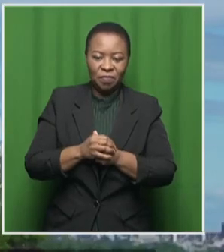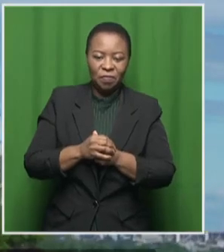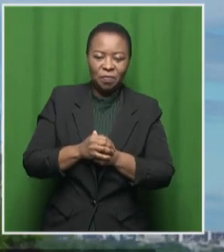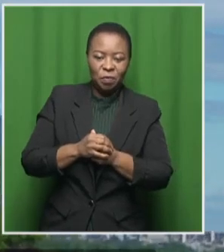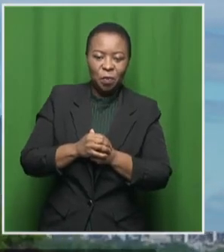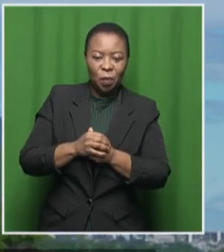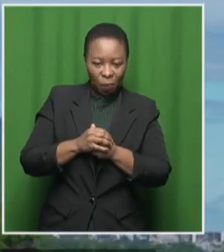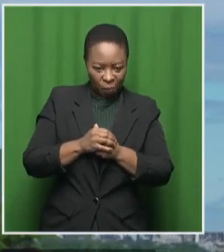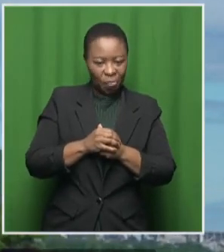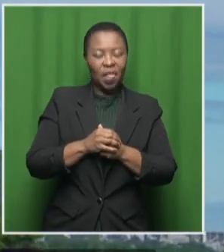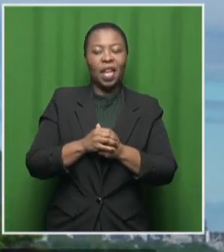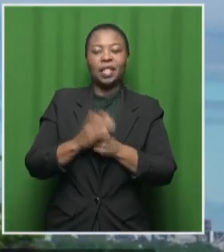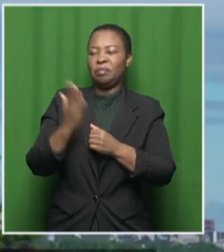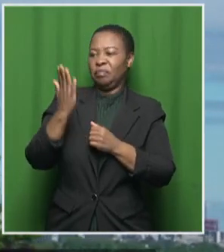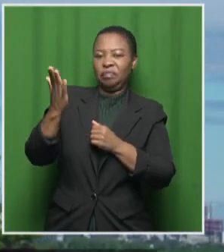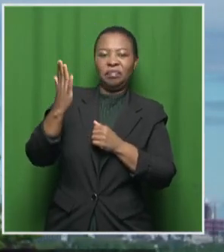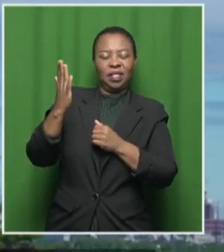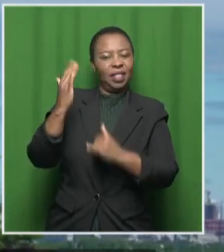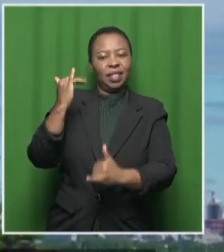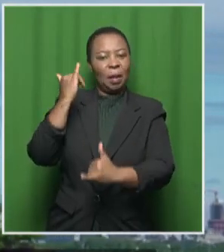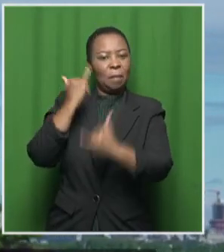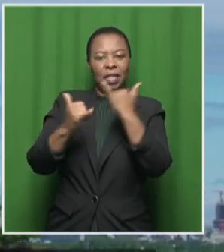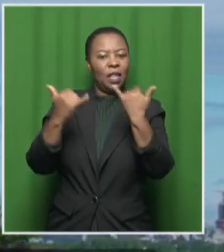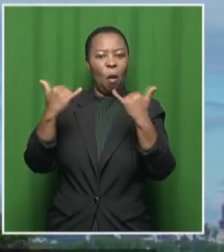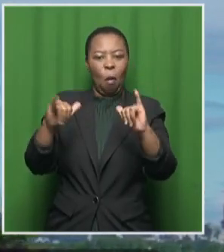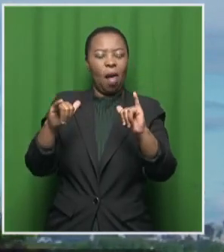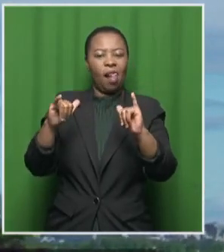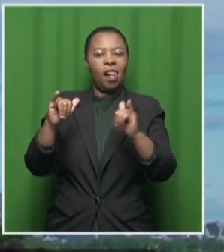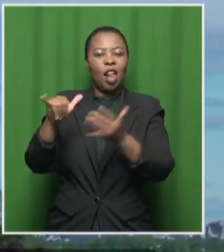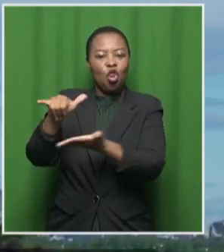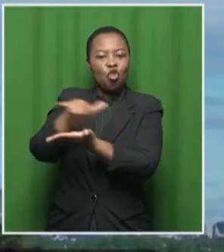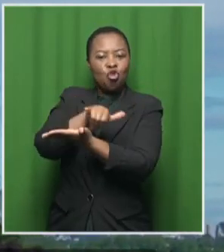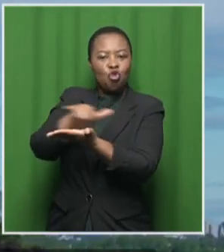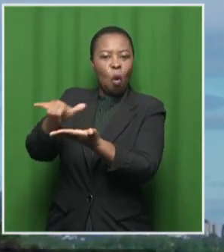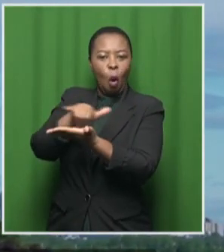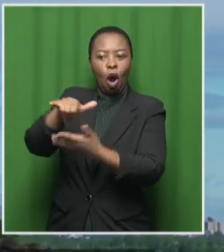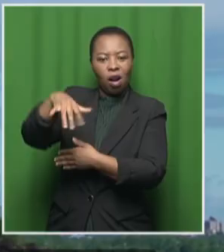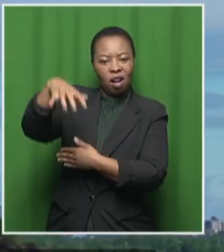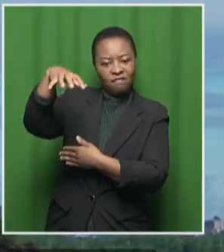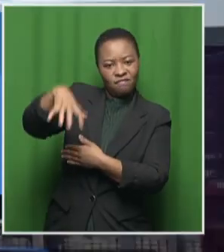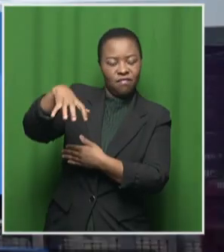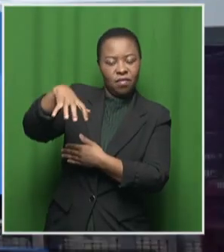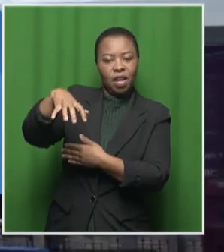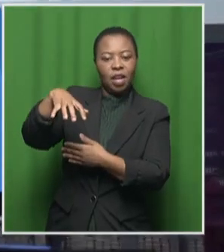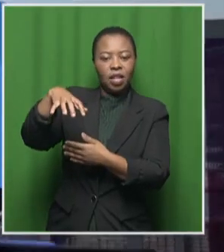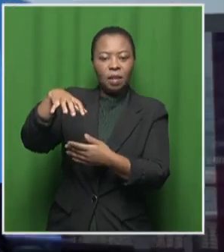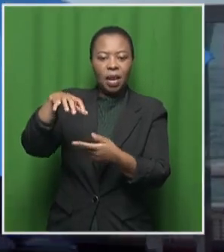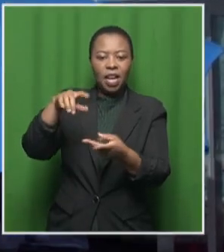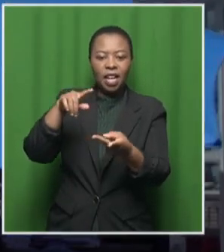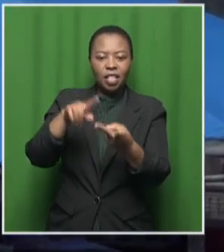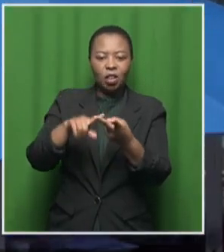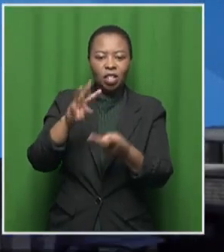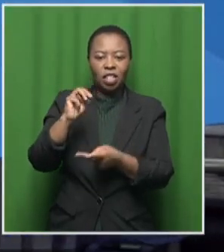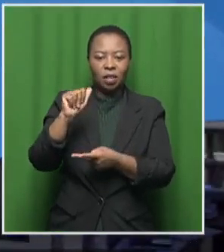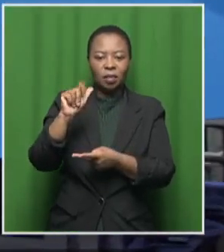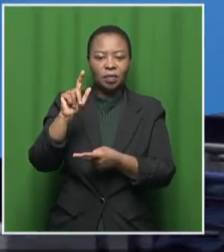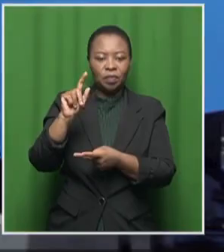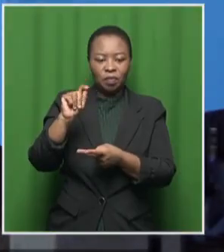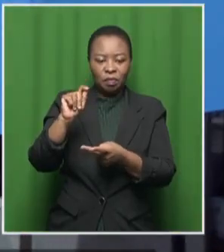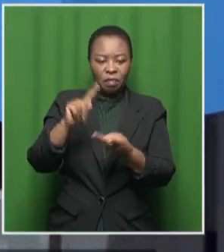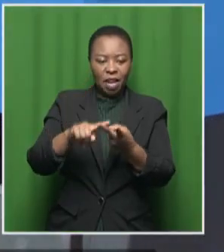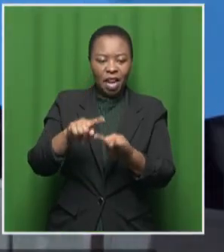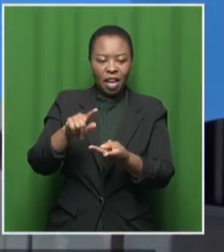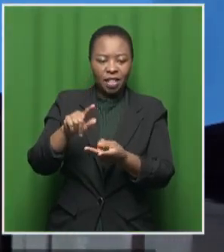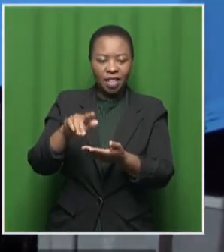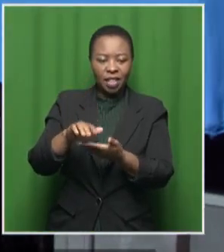She stands as an unmistakable landmark in New York's harbor off the southern tip of Manhattan. A departure point